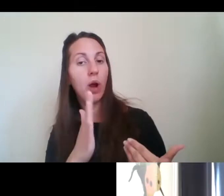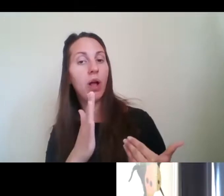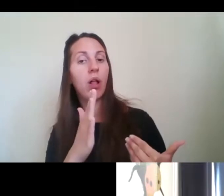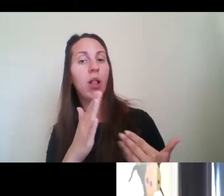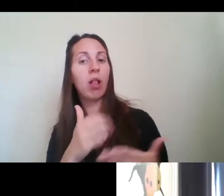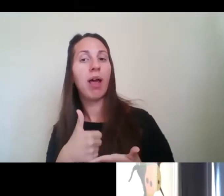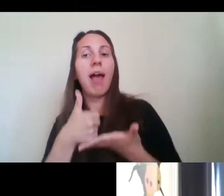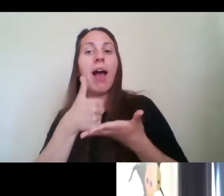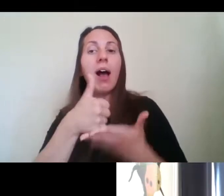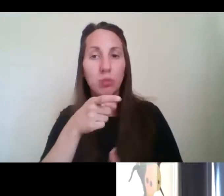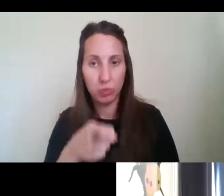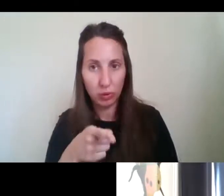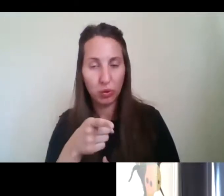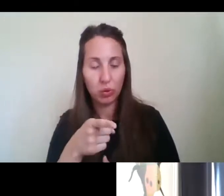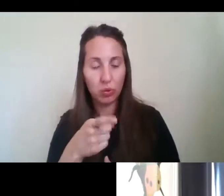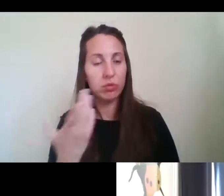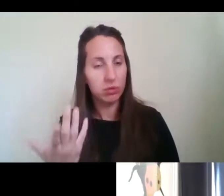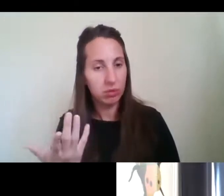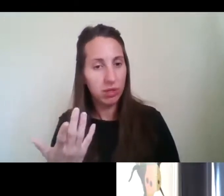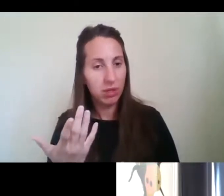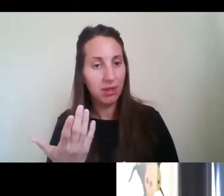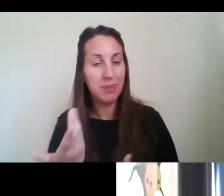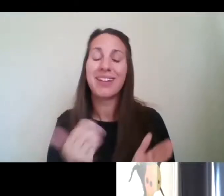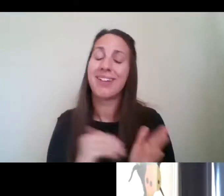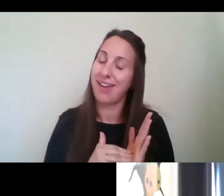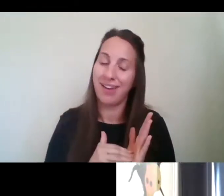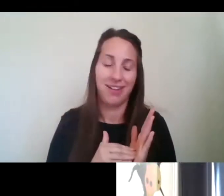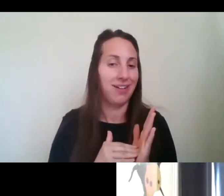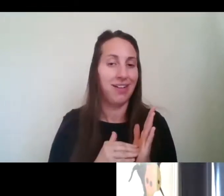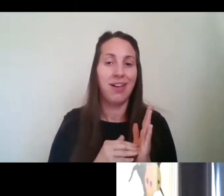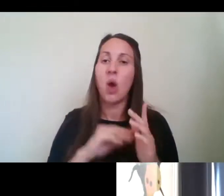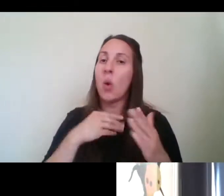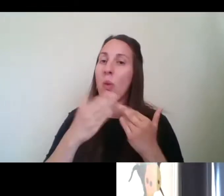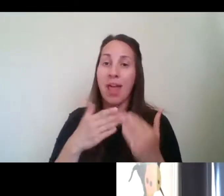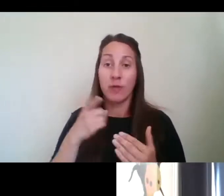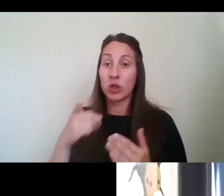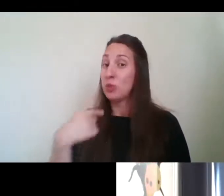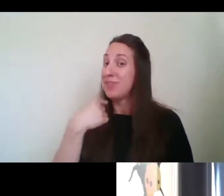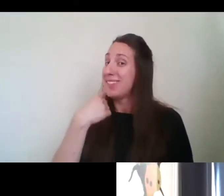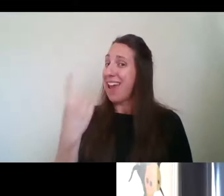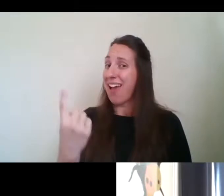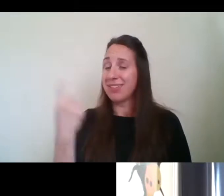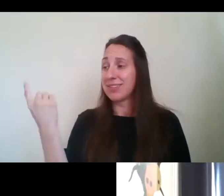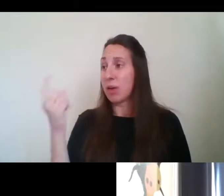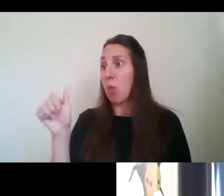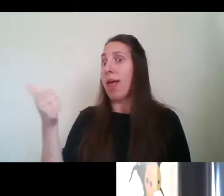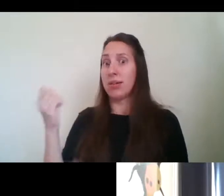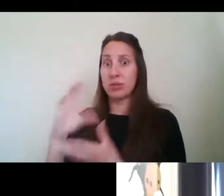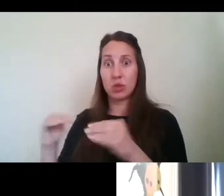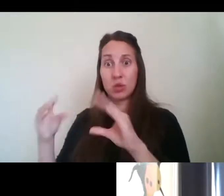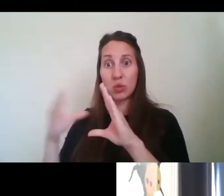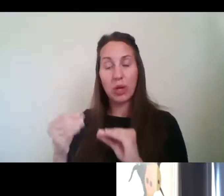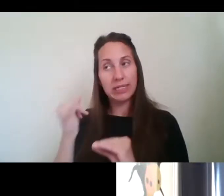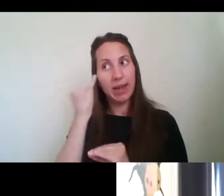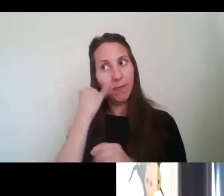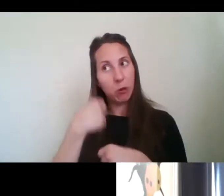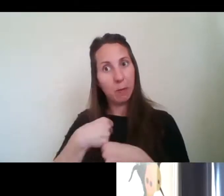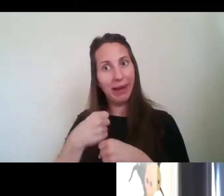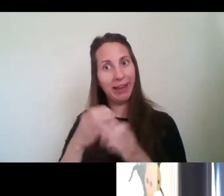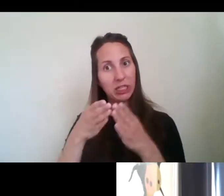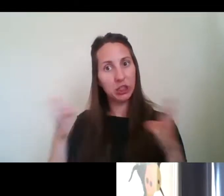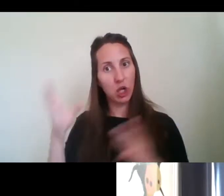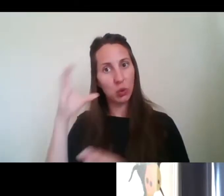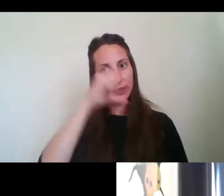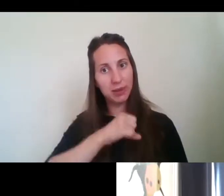help with that. And still, again, whenever you tell people stories, and especially if you're making any sort of generalizations, that's not